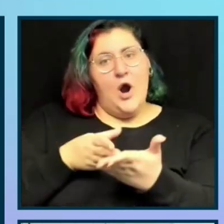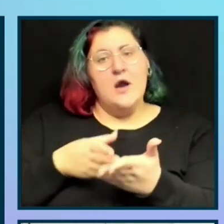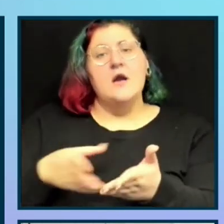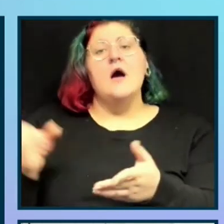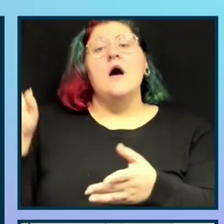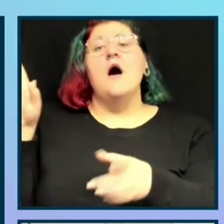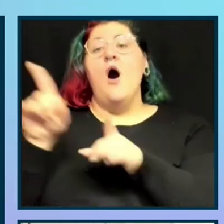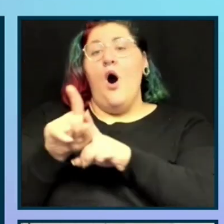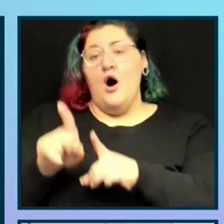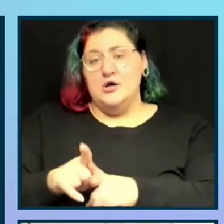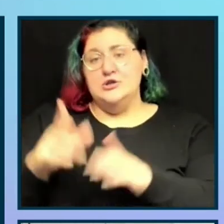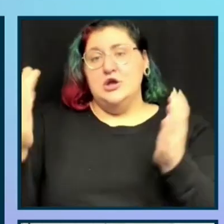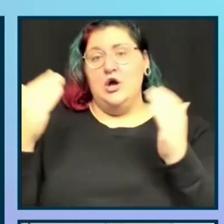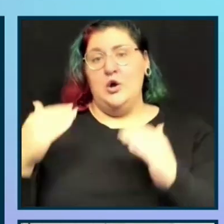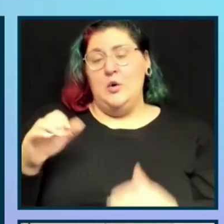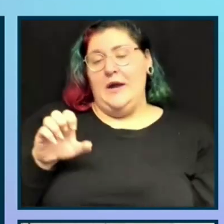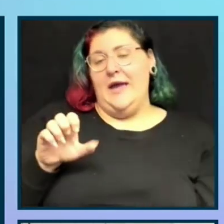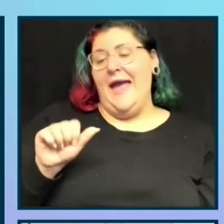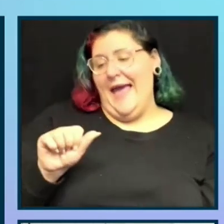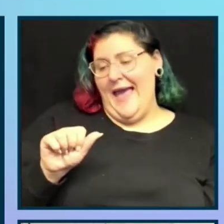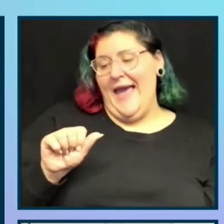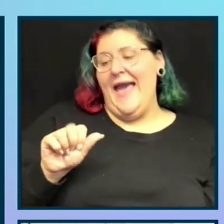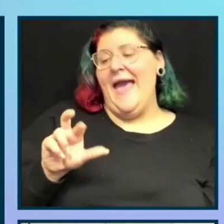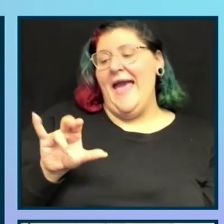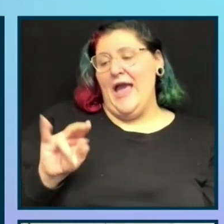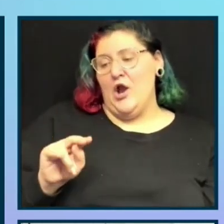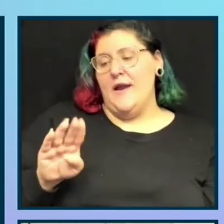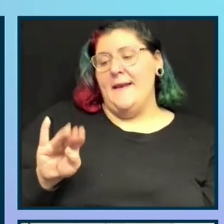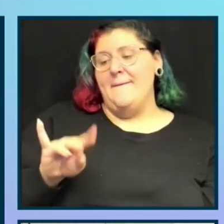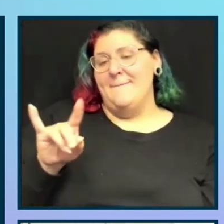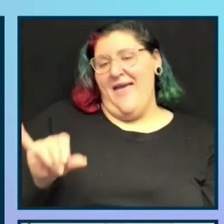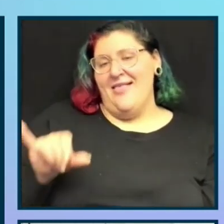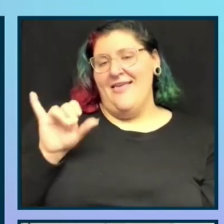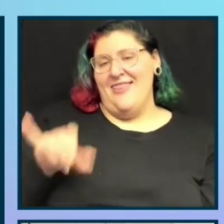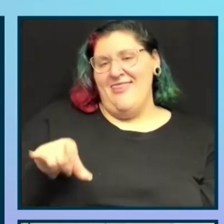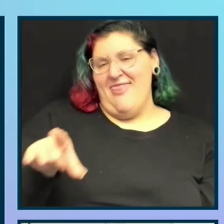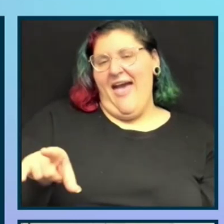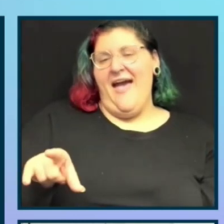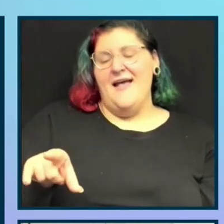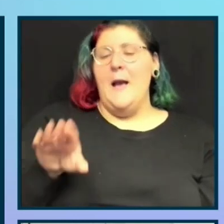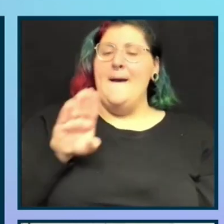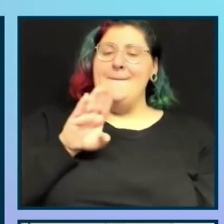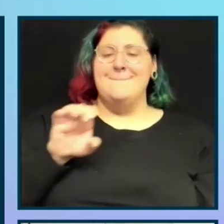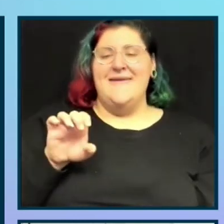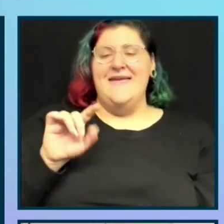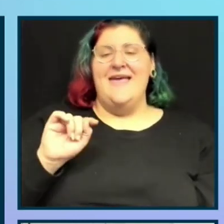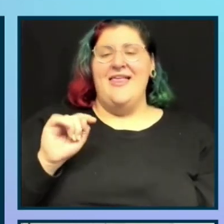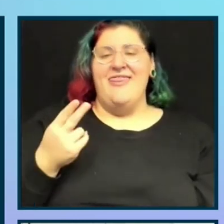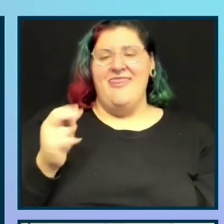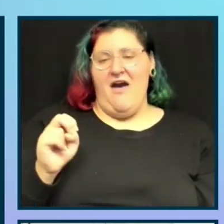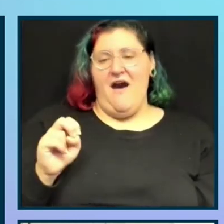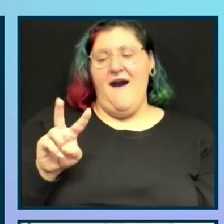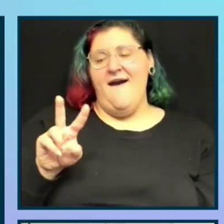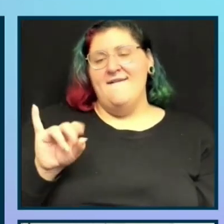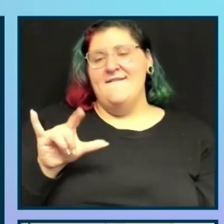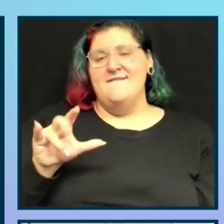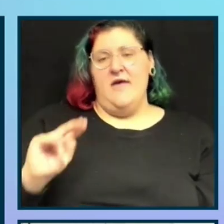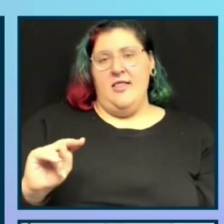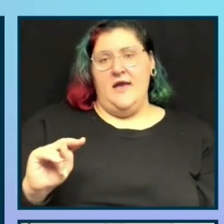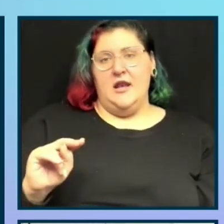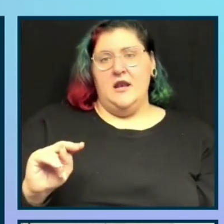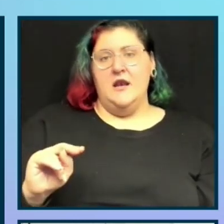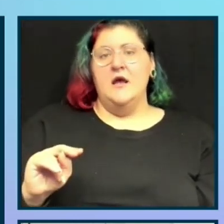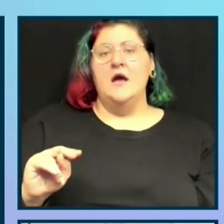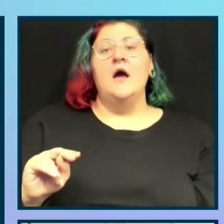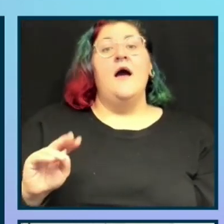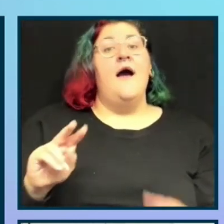particular talk on this slide. And the first one is a very explicit warning, nice big lettering